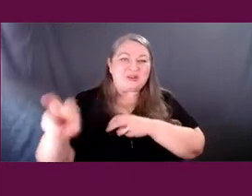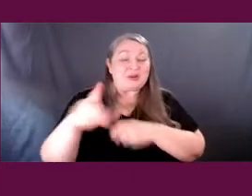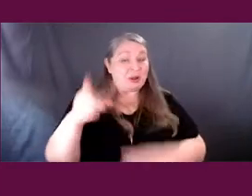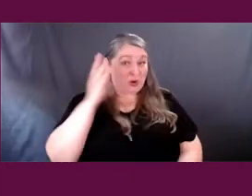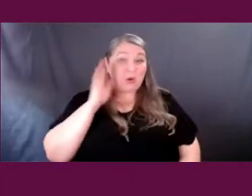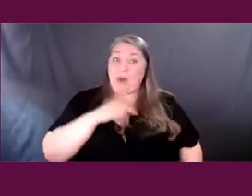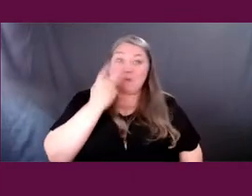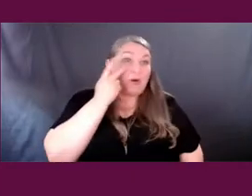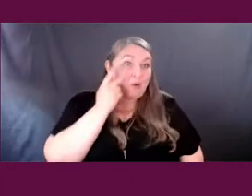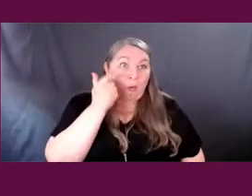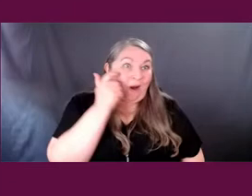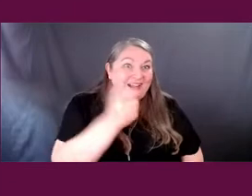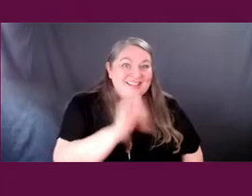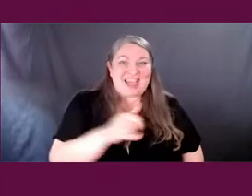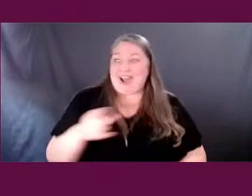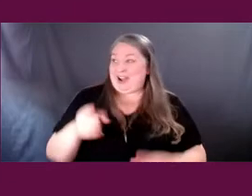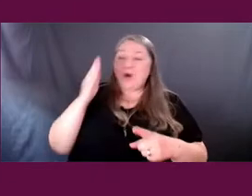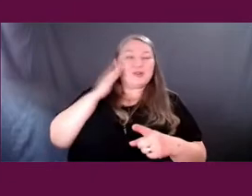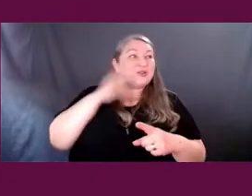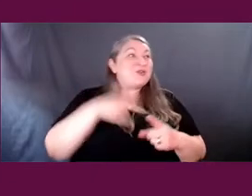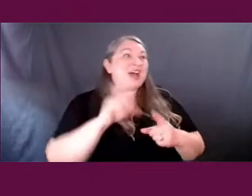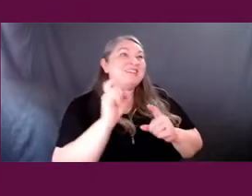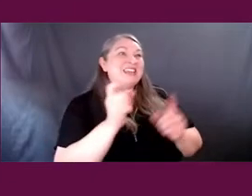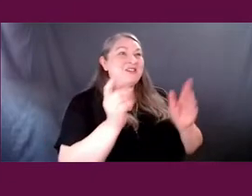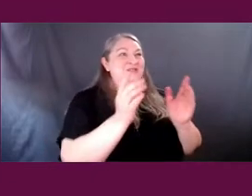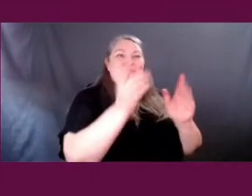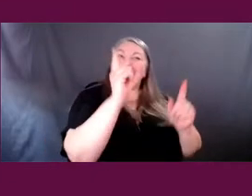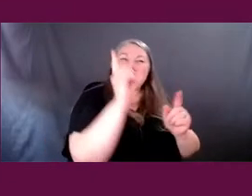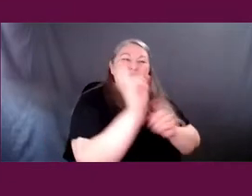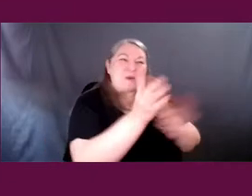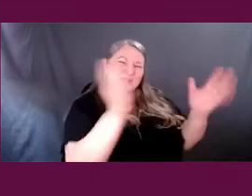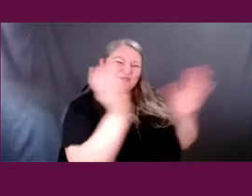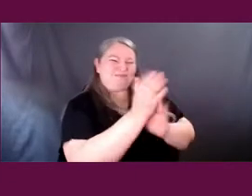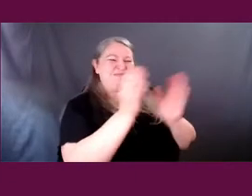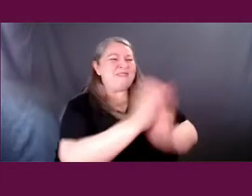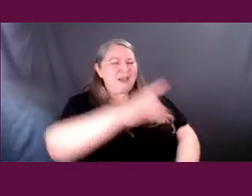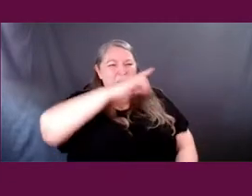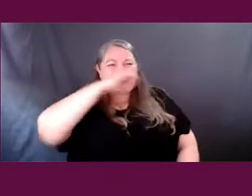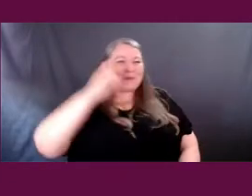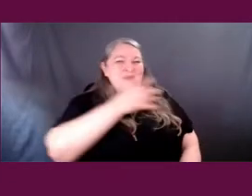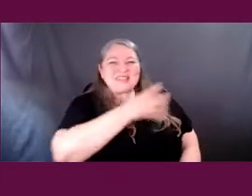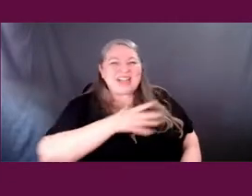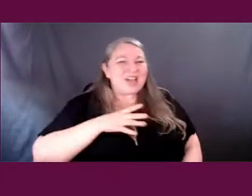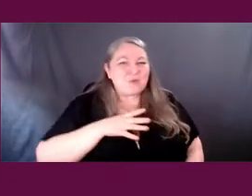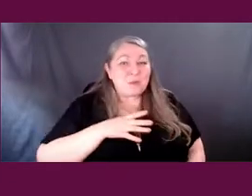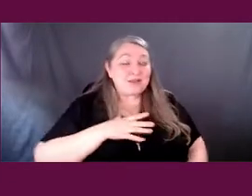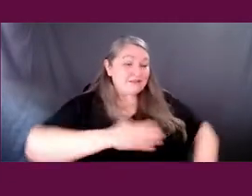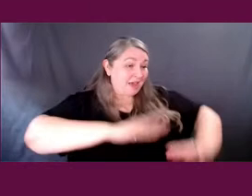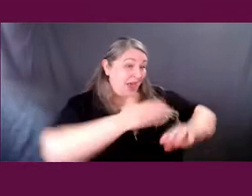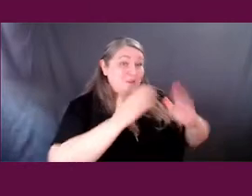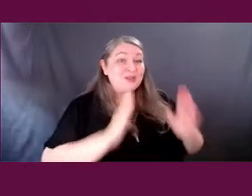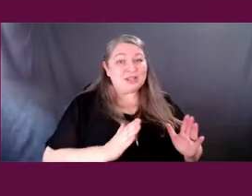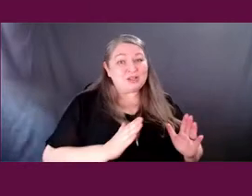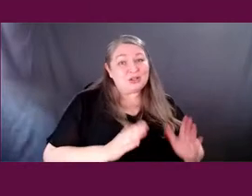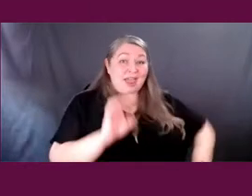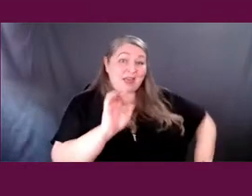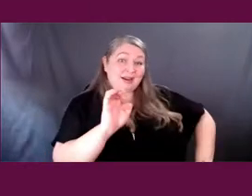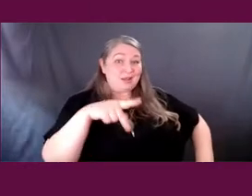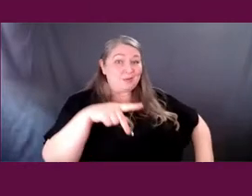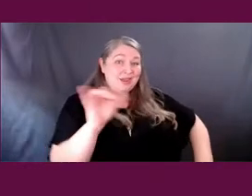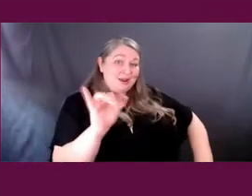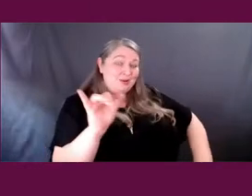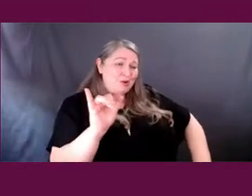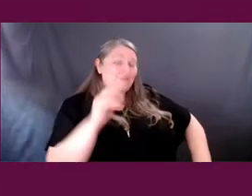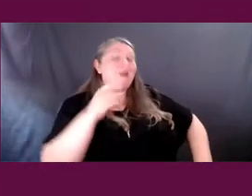Okay, wait a minute. I just got to give a moment to applaud a Black woman who is a musician and also an EP. Yes. Okay, I will be